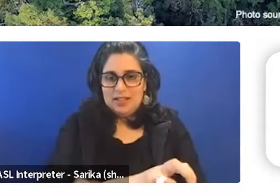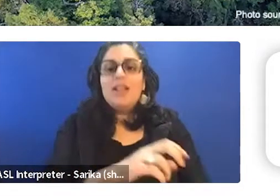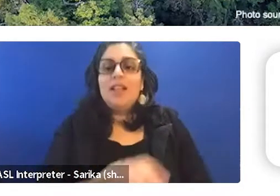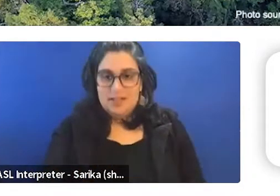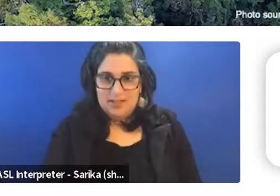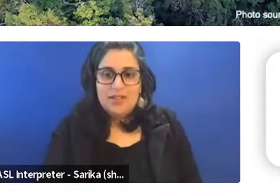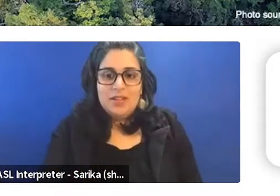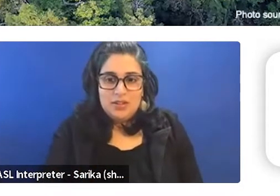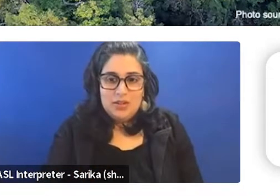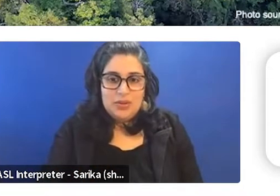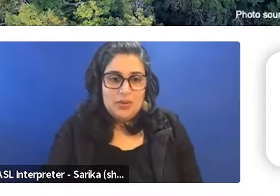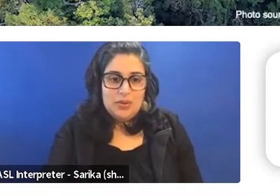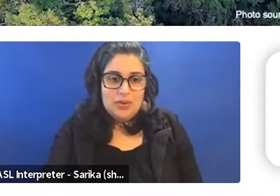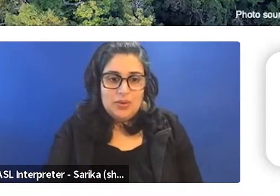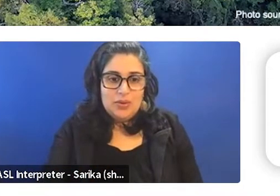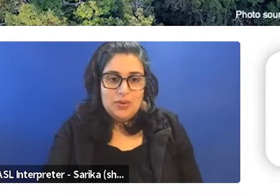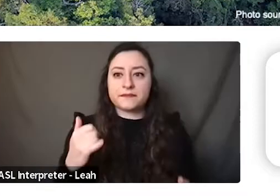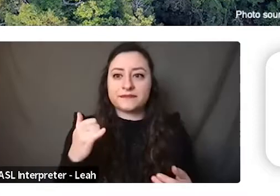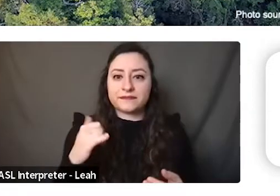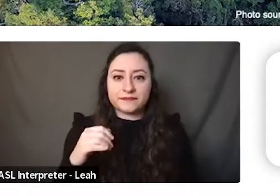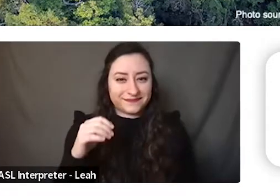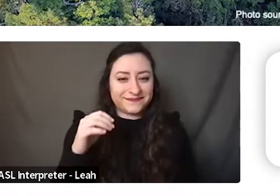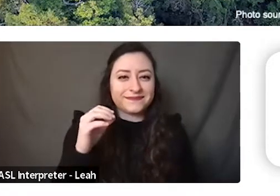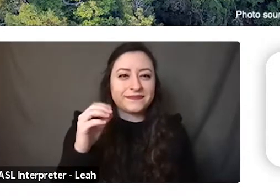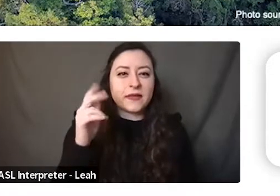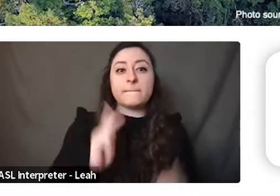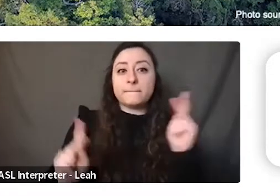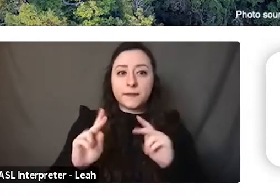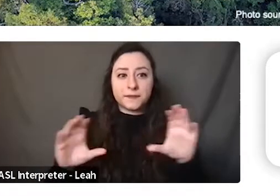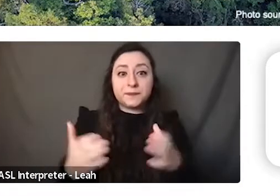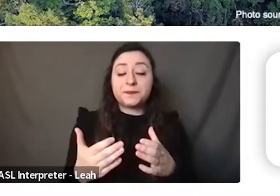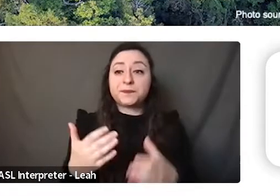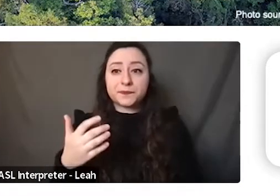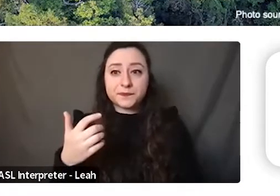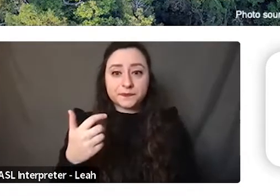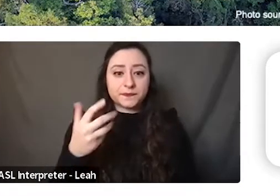on traditional territory of the Snakes and Kantanaha people.